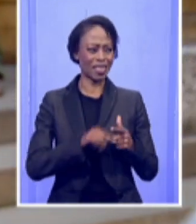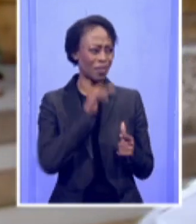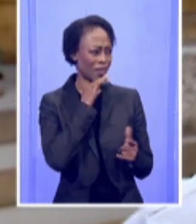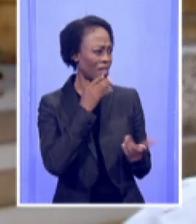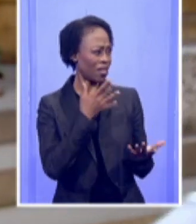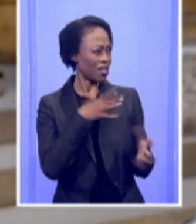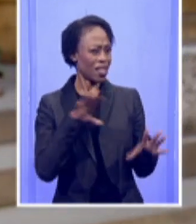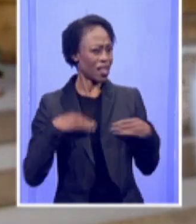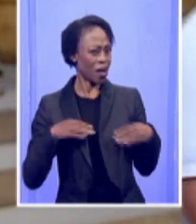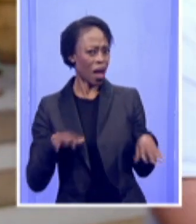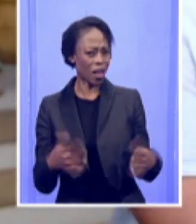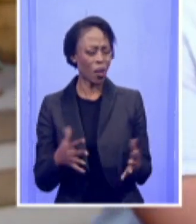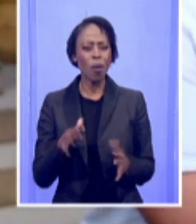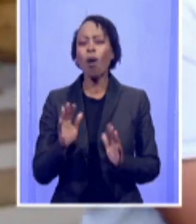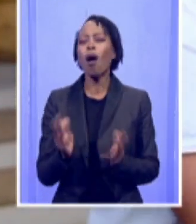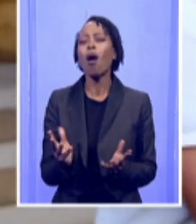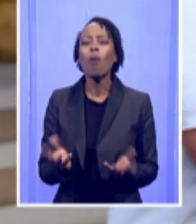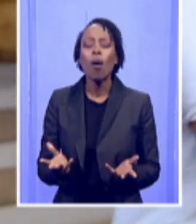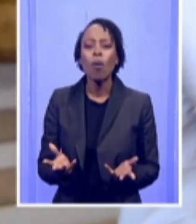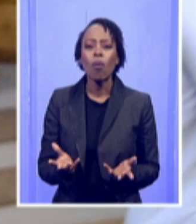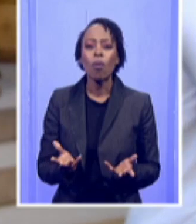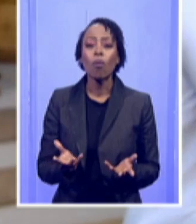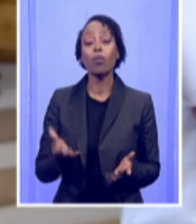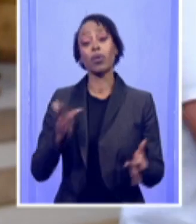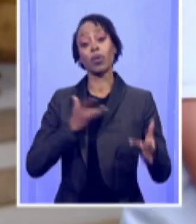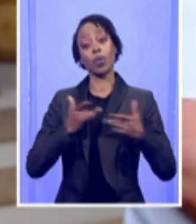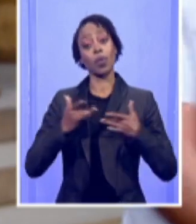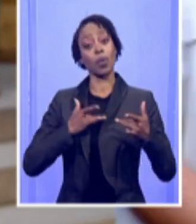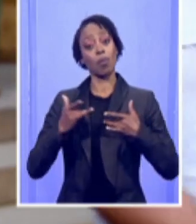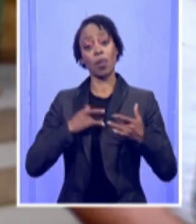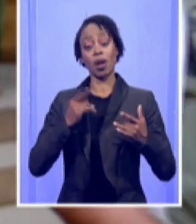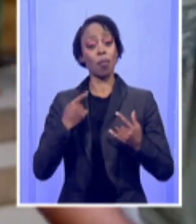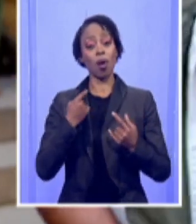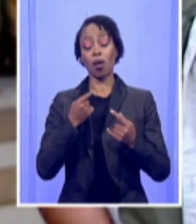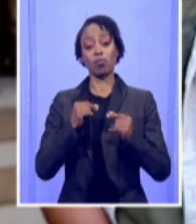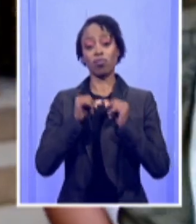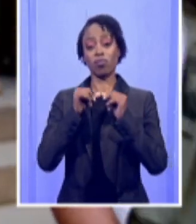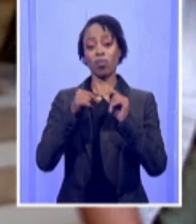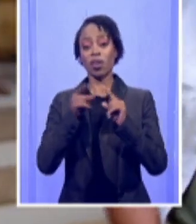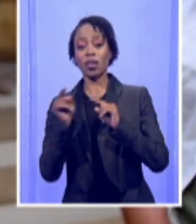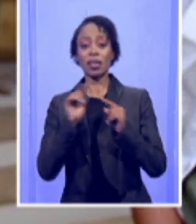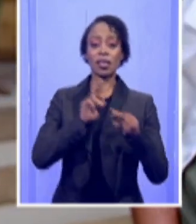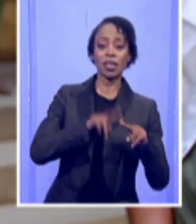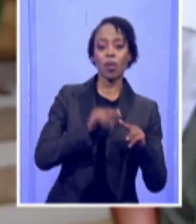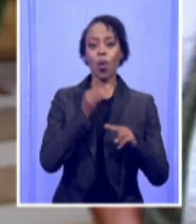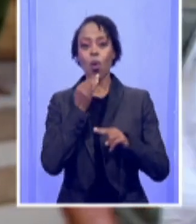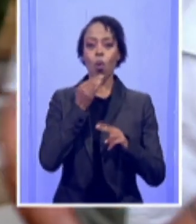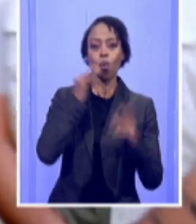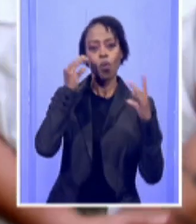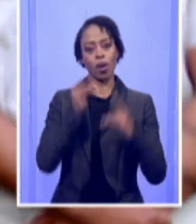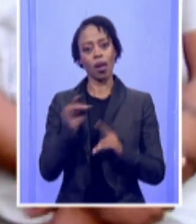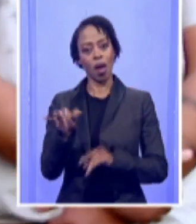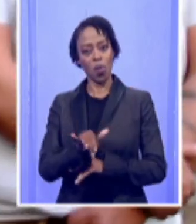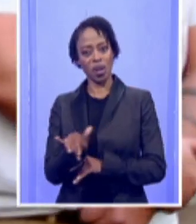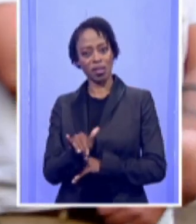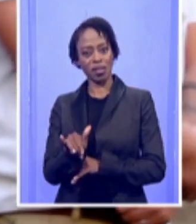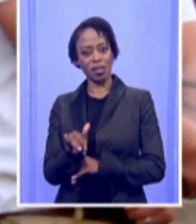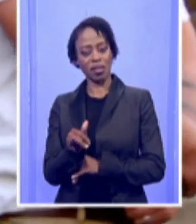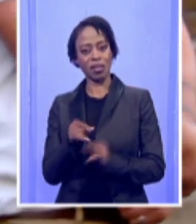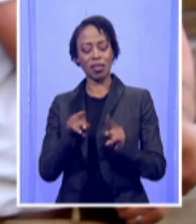and it's not acceptable. So we are concerned about double standards. And I think what this also says to us, again,